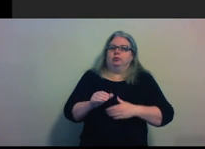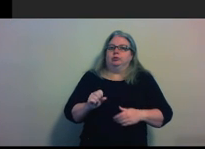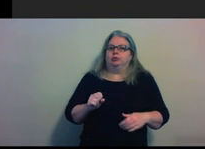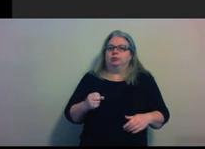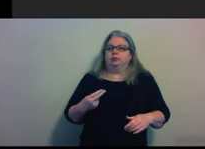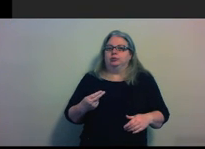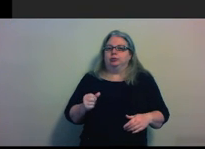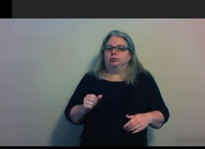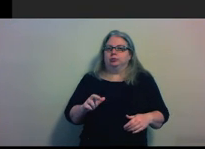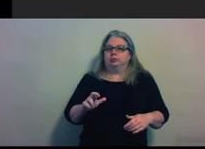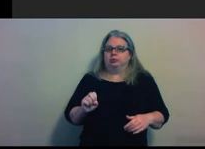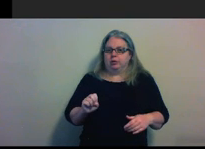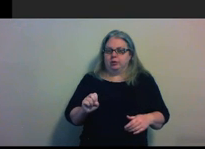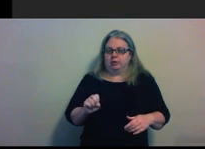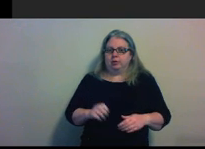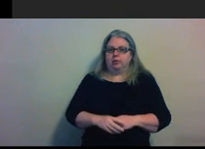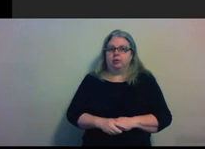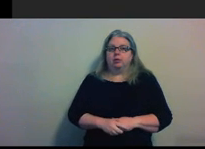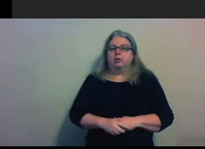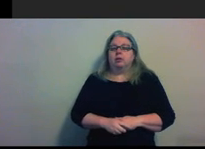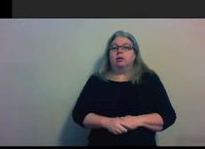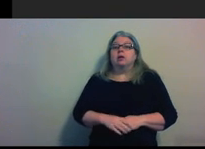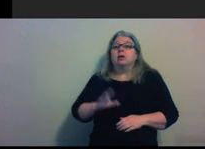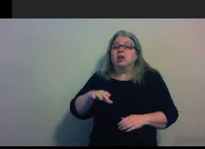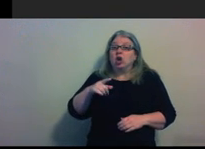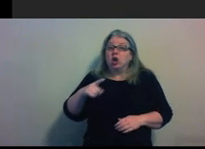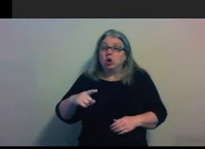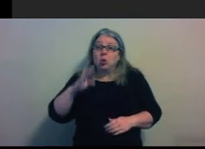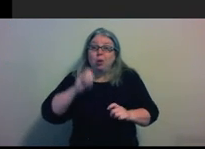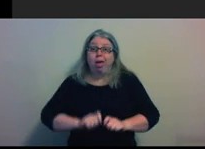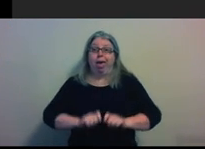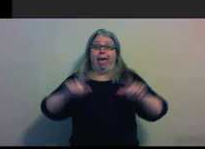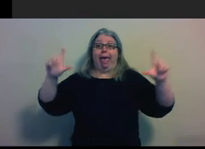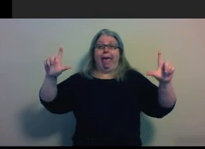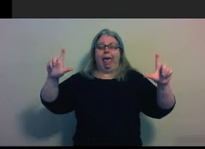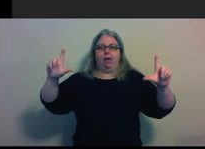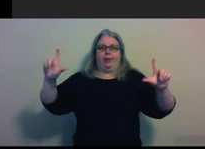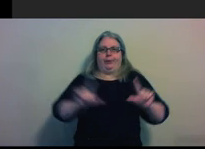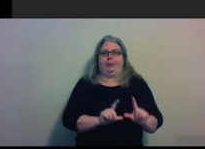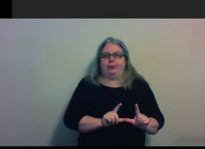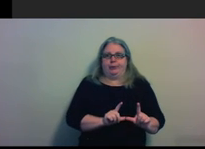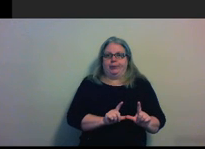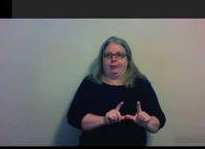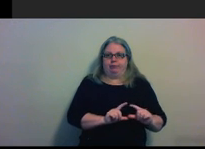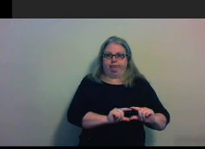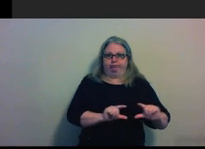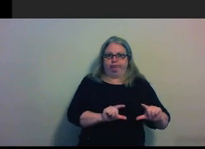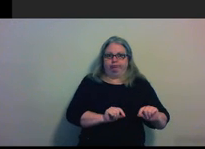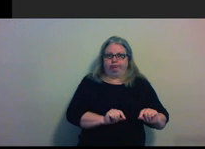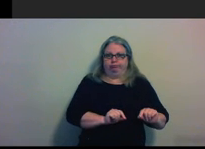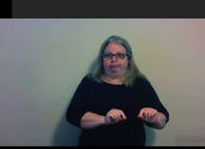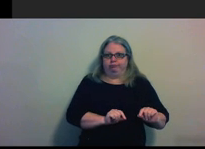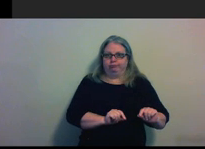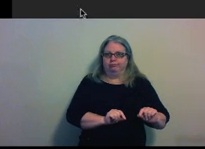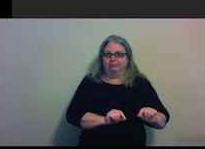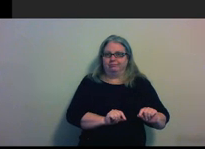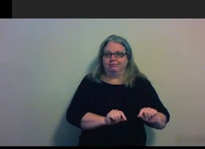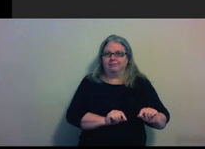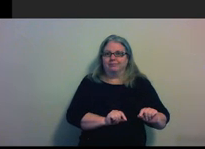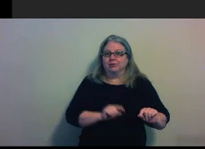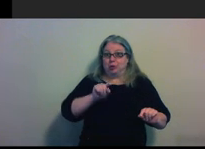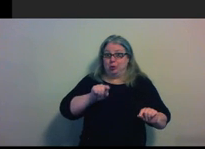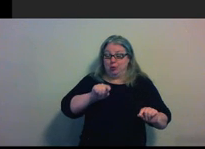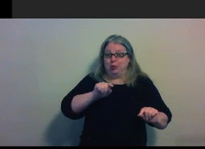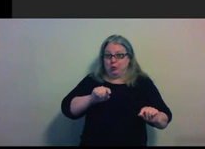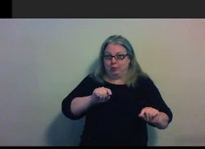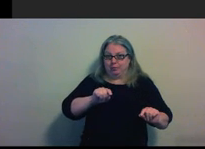video button. Your image won't show on the whole screen, rather it's going to be in the corner. So as you can see on the bottom left hand